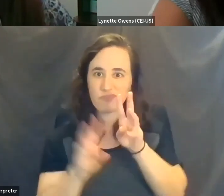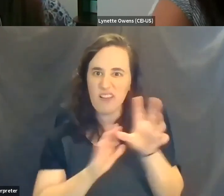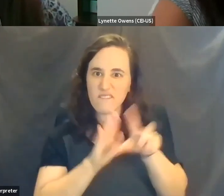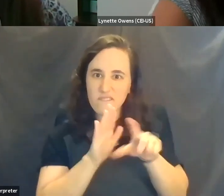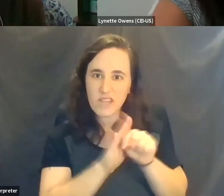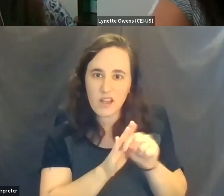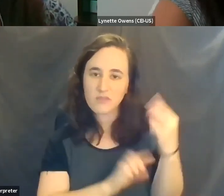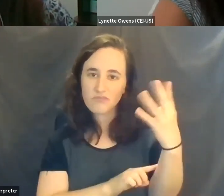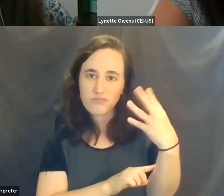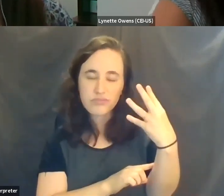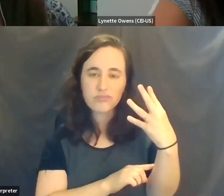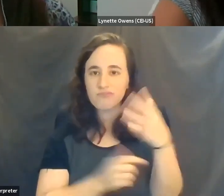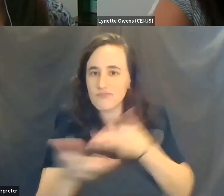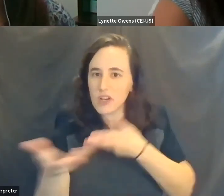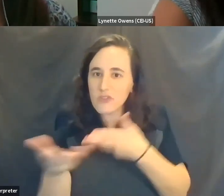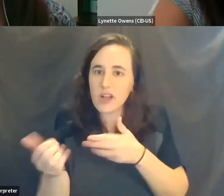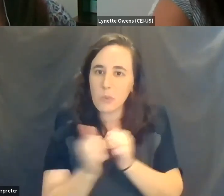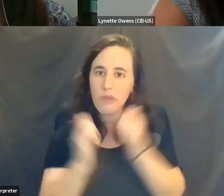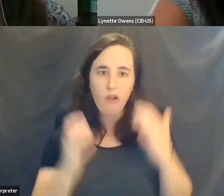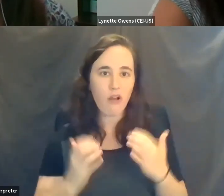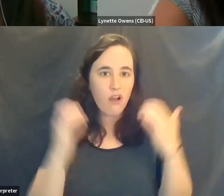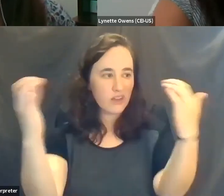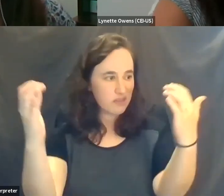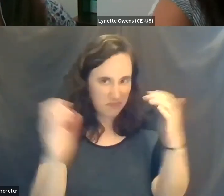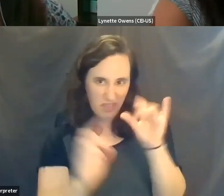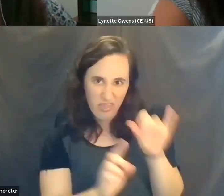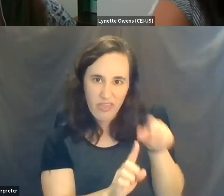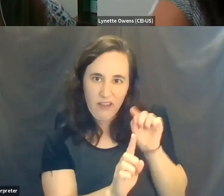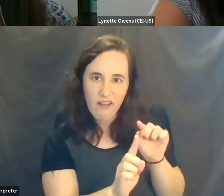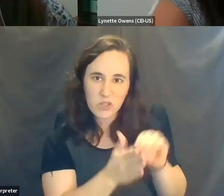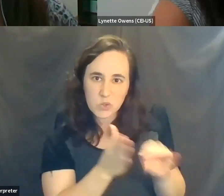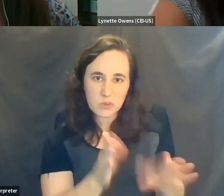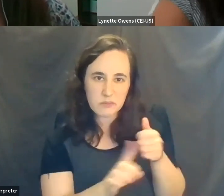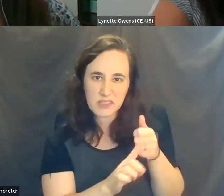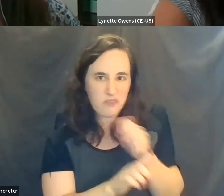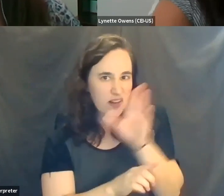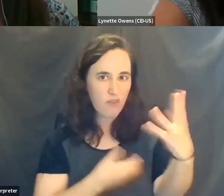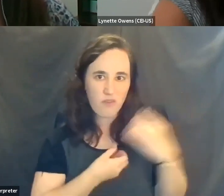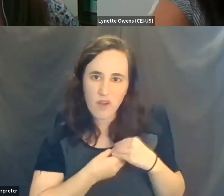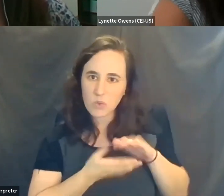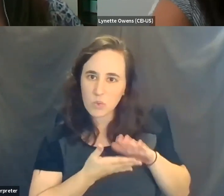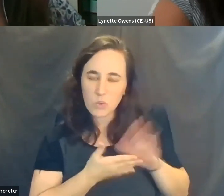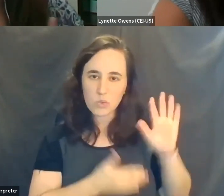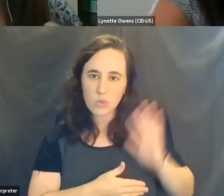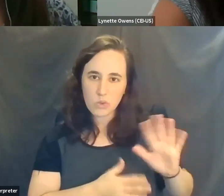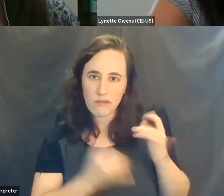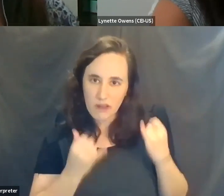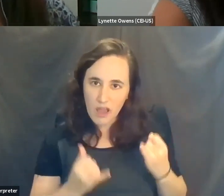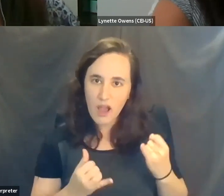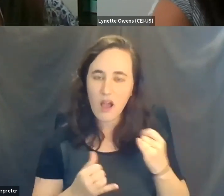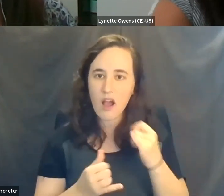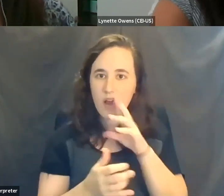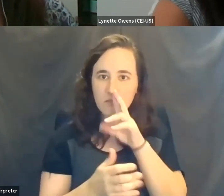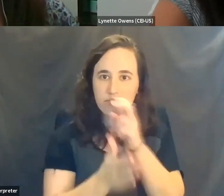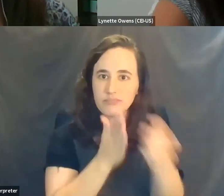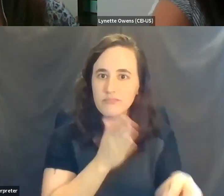getting an audience and interacting in a way that I never saw him interact in school. And students were writing the music